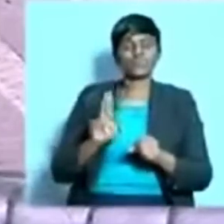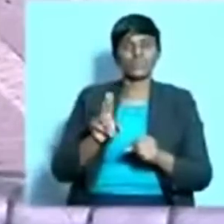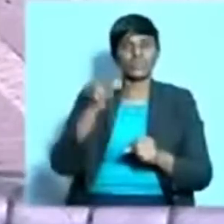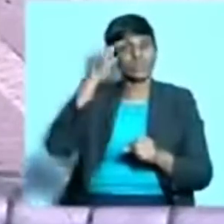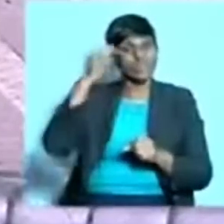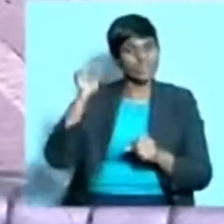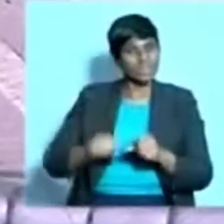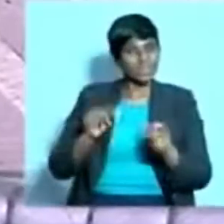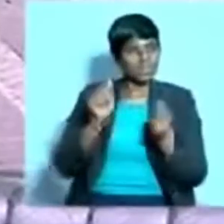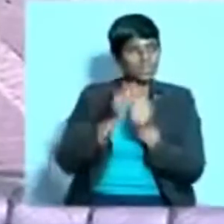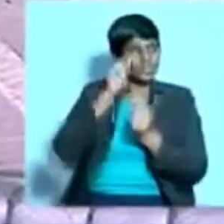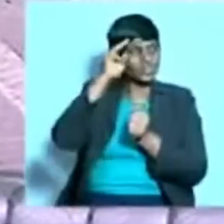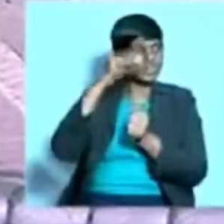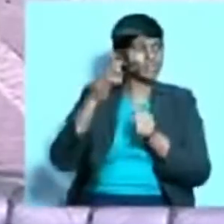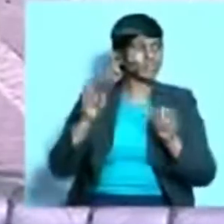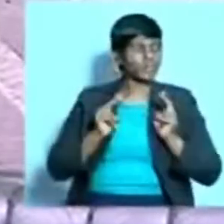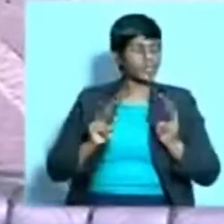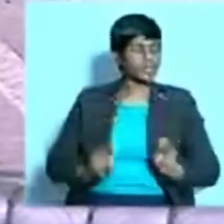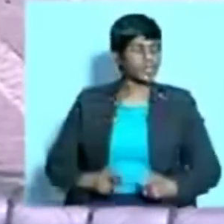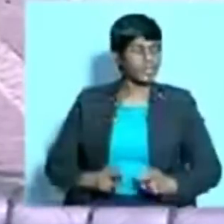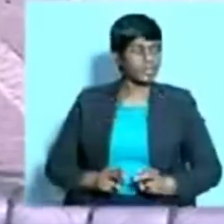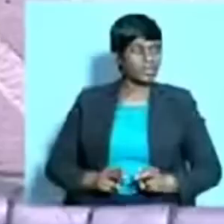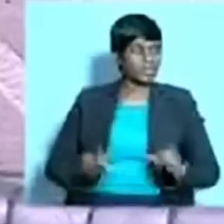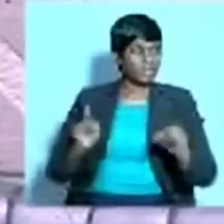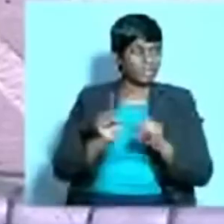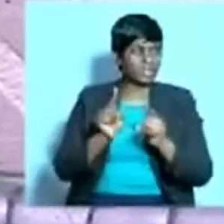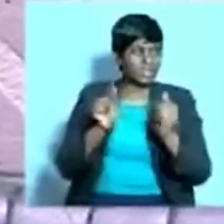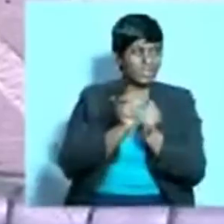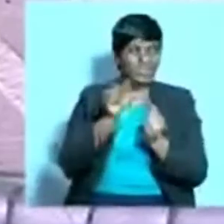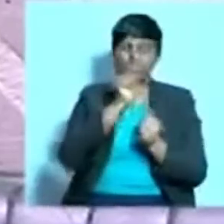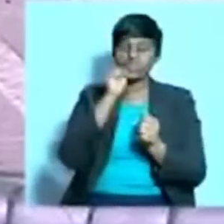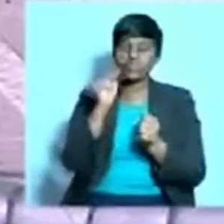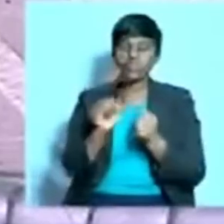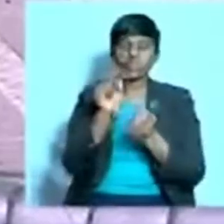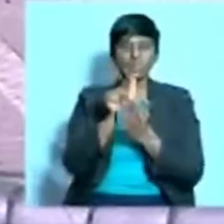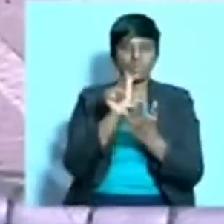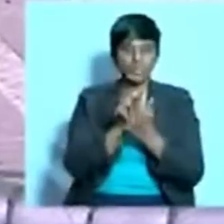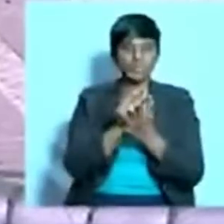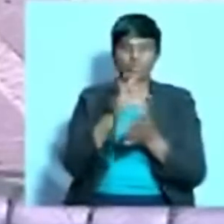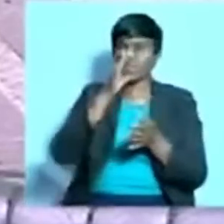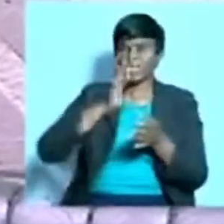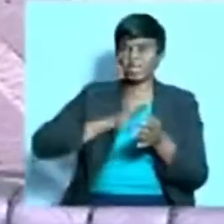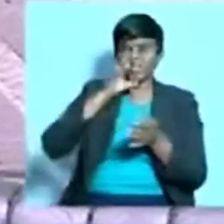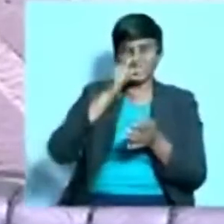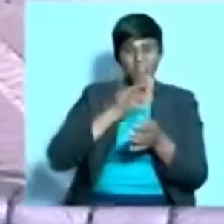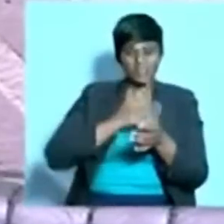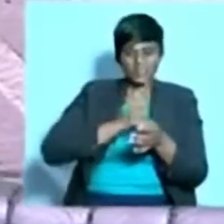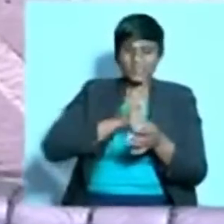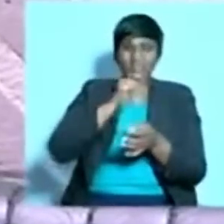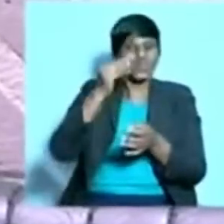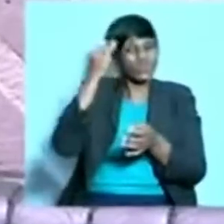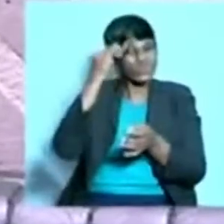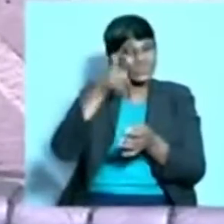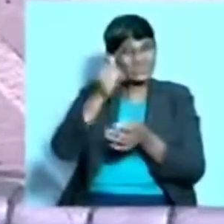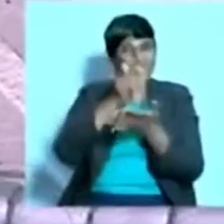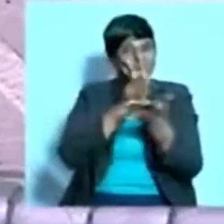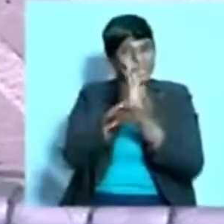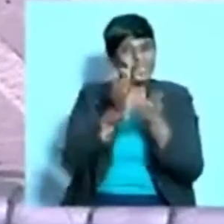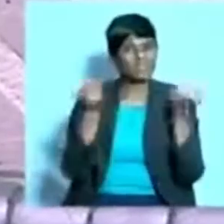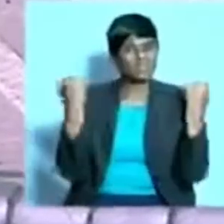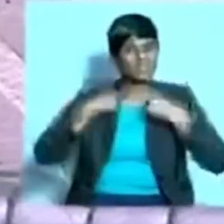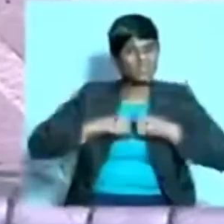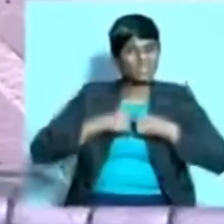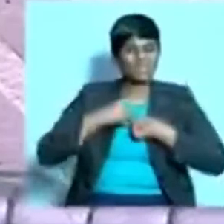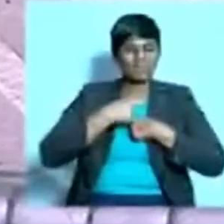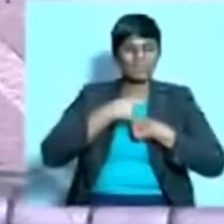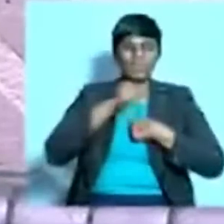for Health, according to our old standing orders, Madam Speaker. I don't know whether they are in order to dress. I